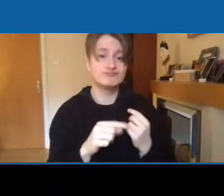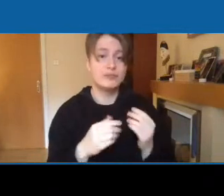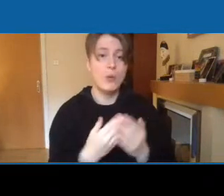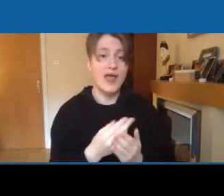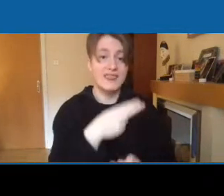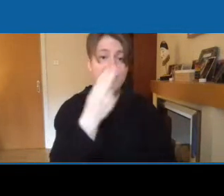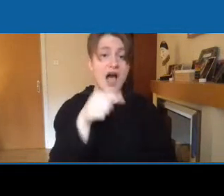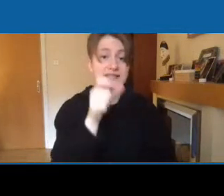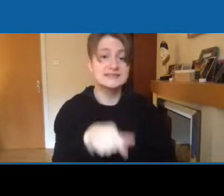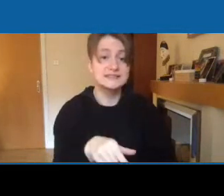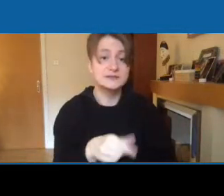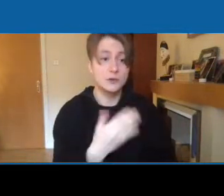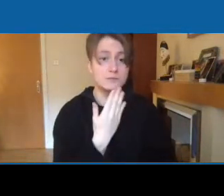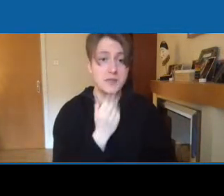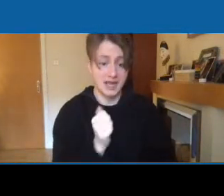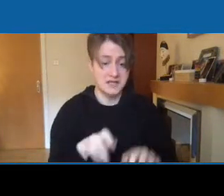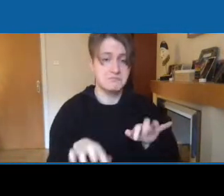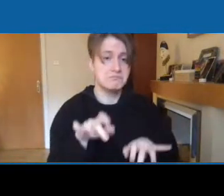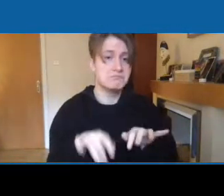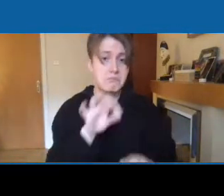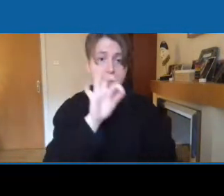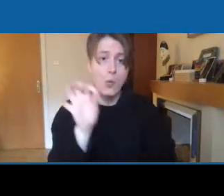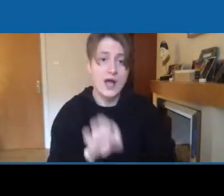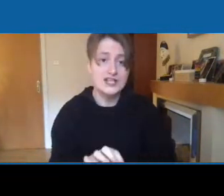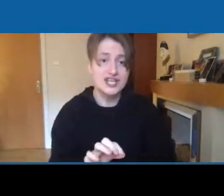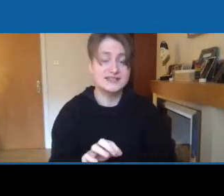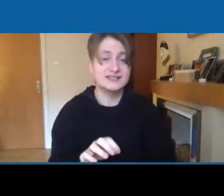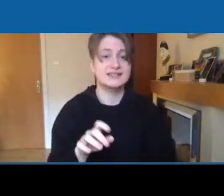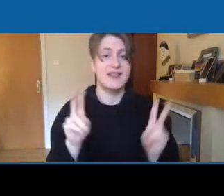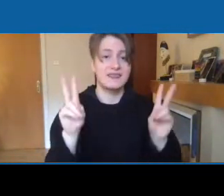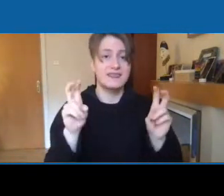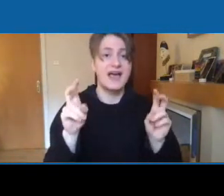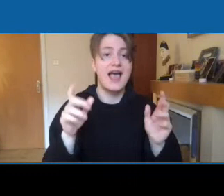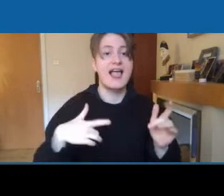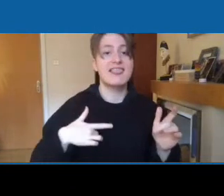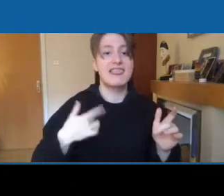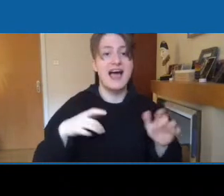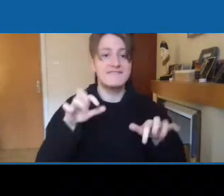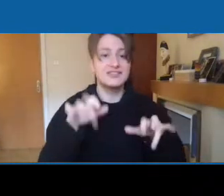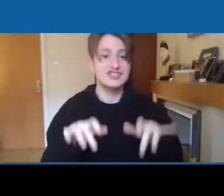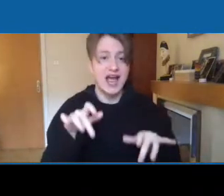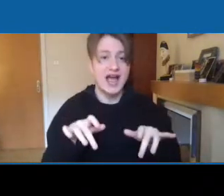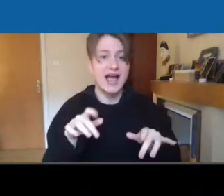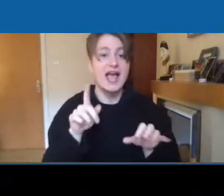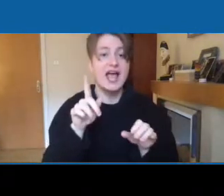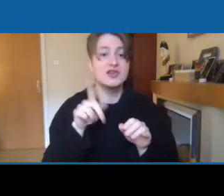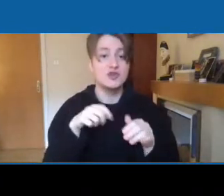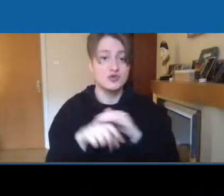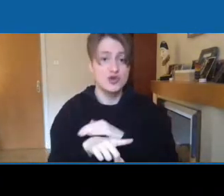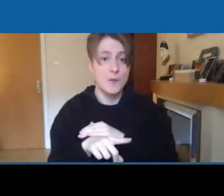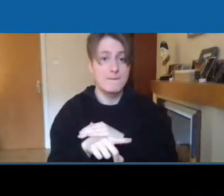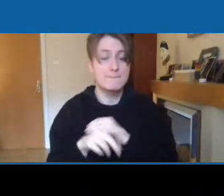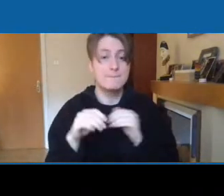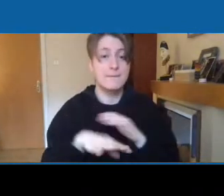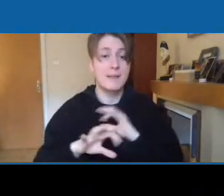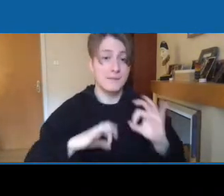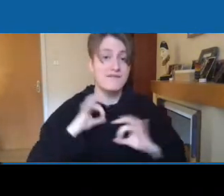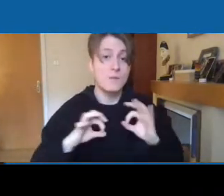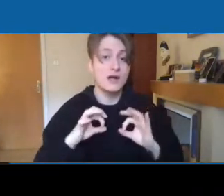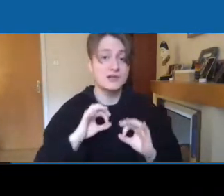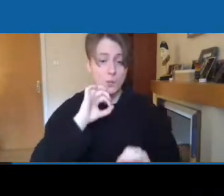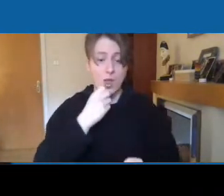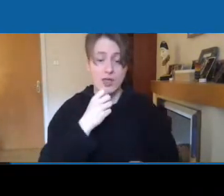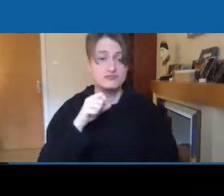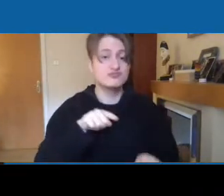please do post any questions in the live chat function of YouTube during the performance, and we'll incorporate